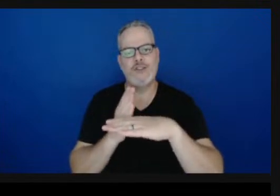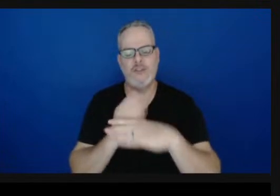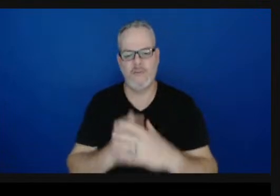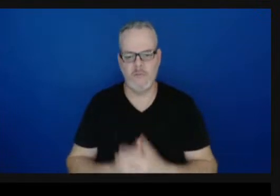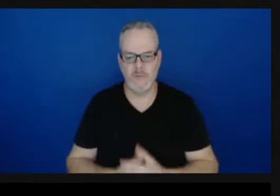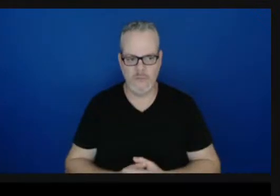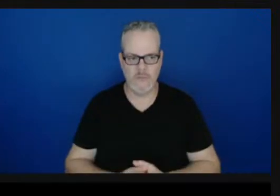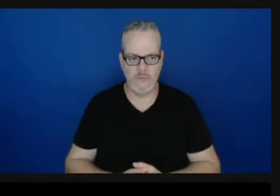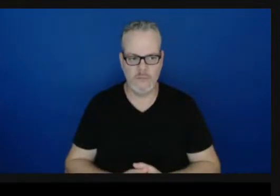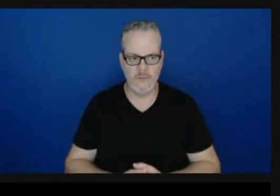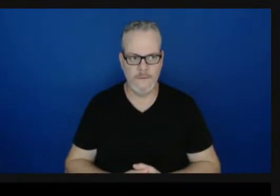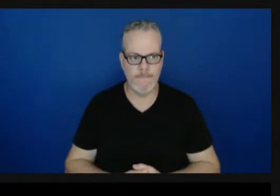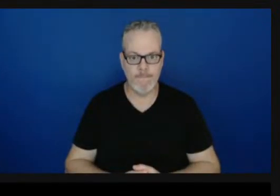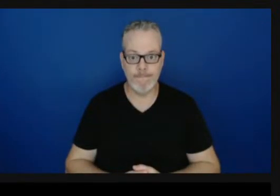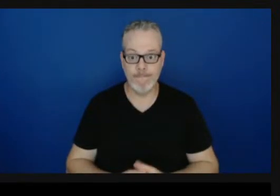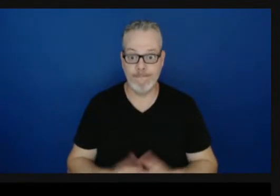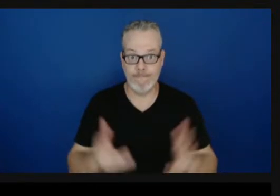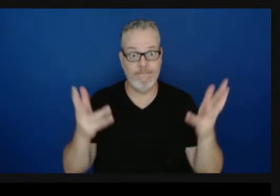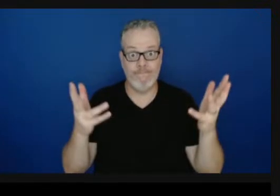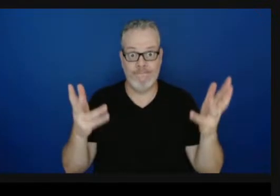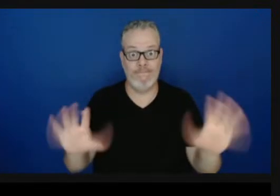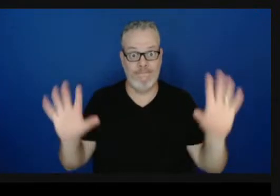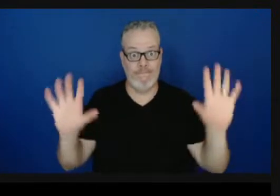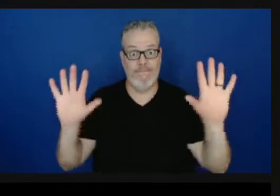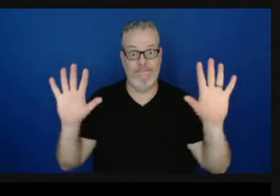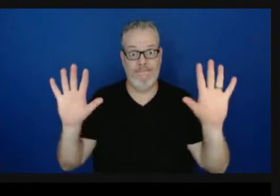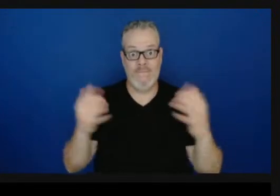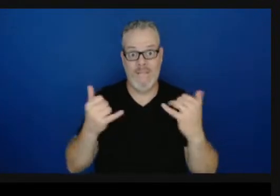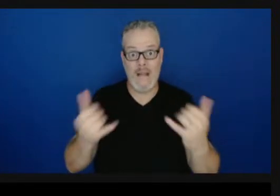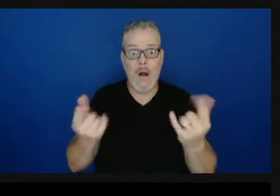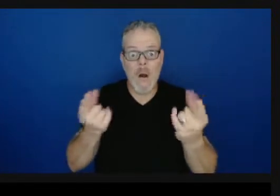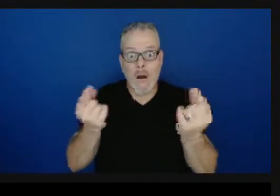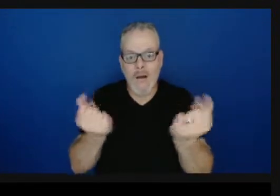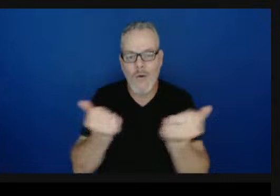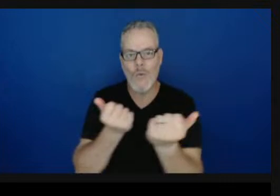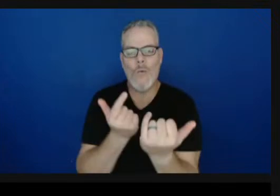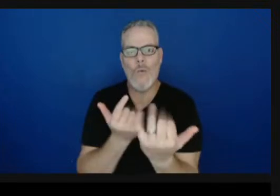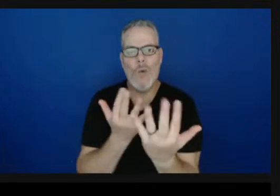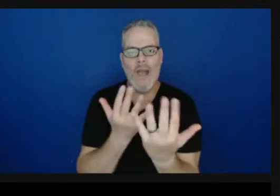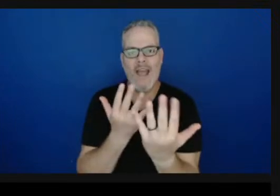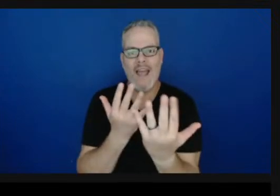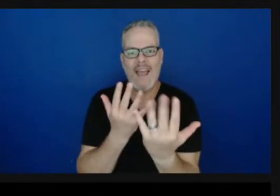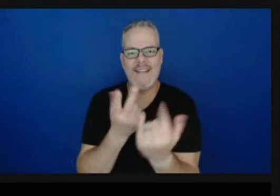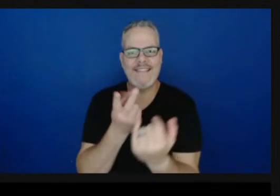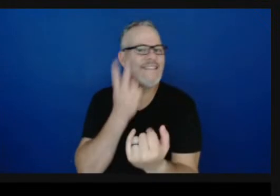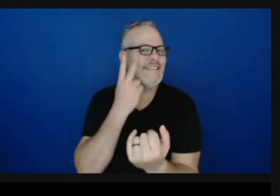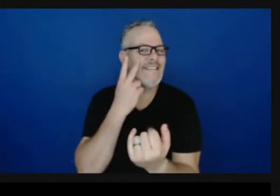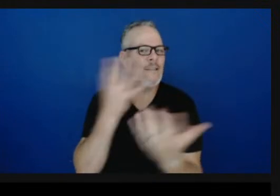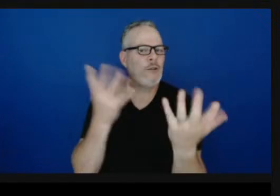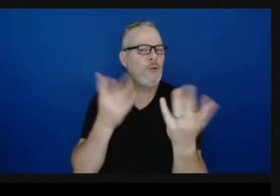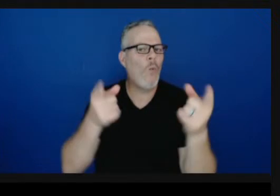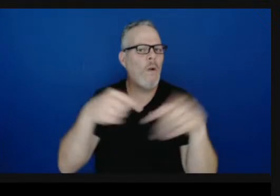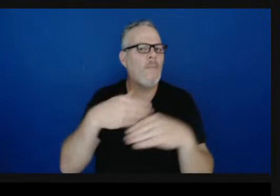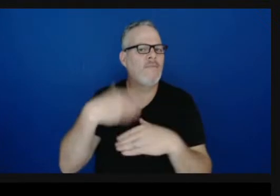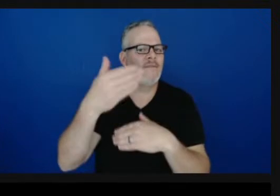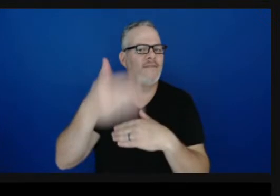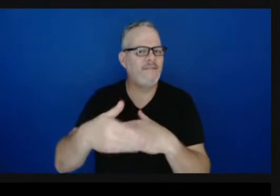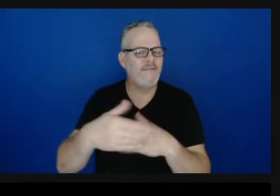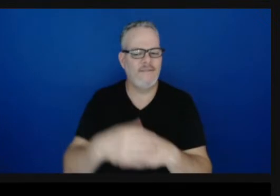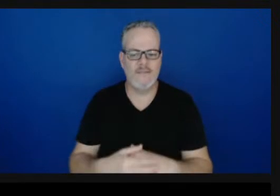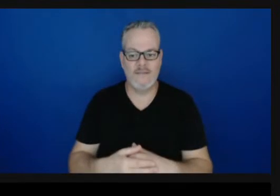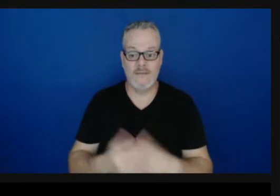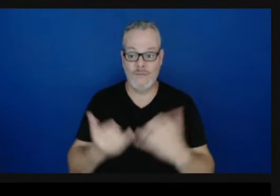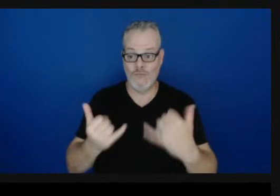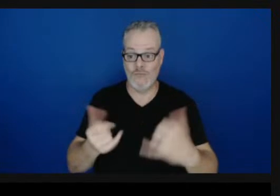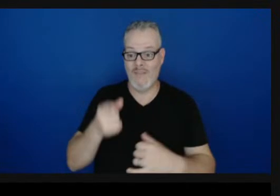So that is basically it. We have to wait and see what happens next. The signals are kind of quiet. The volcano moves in at its own pace, especially